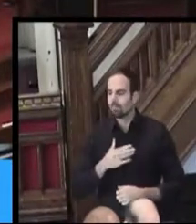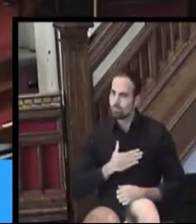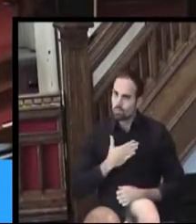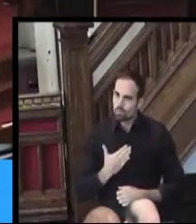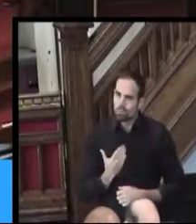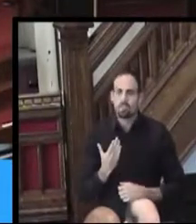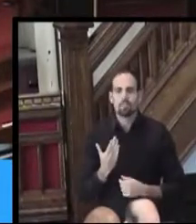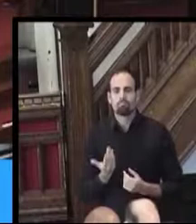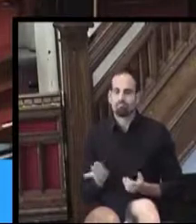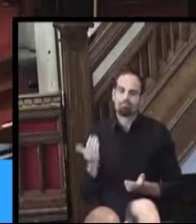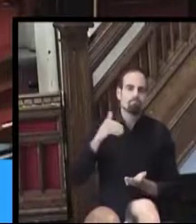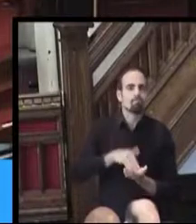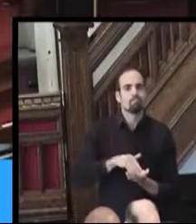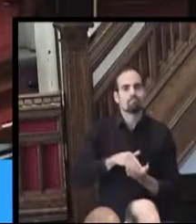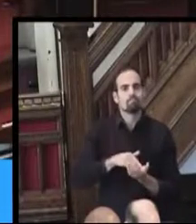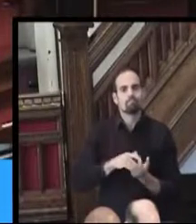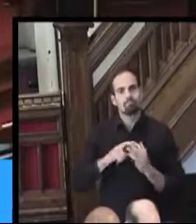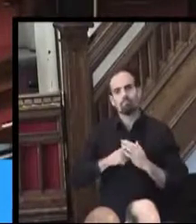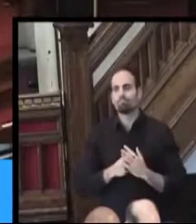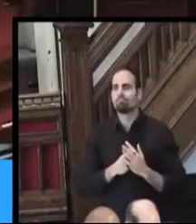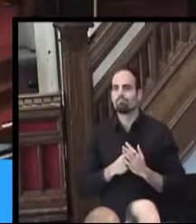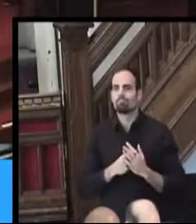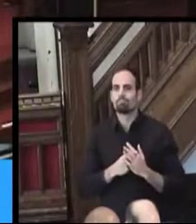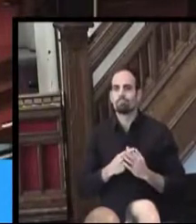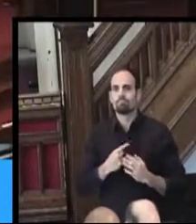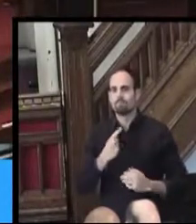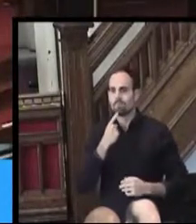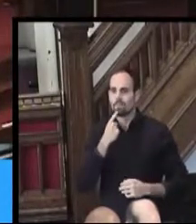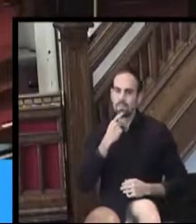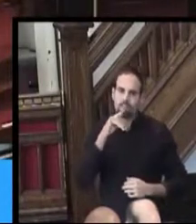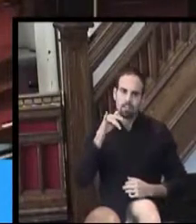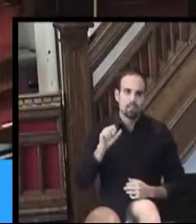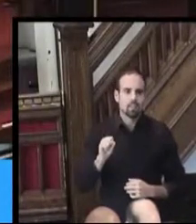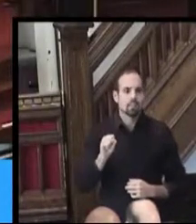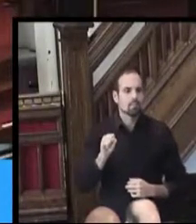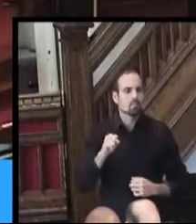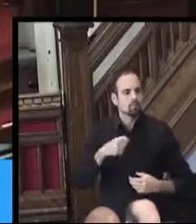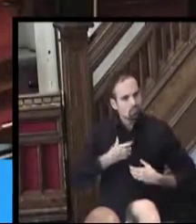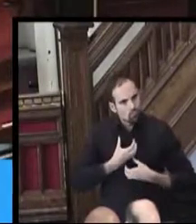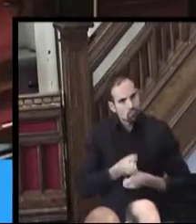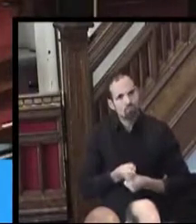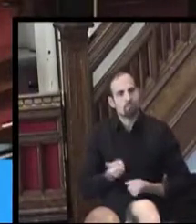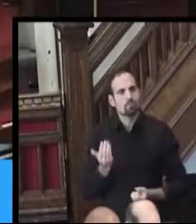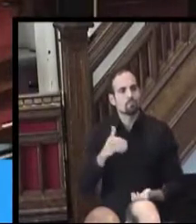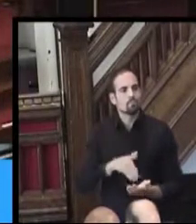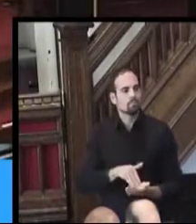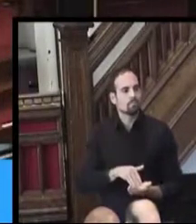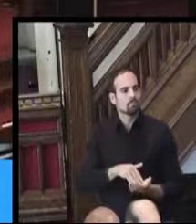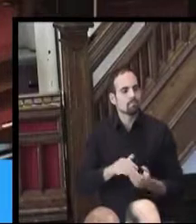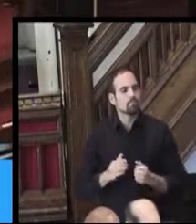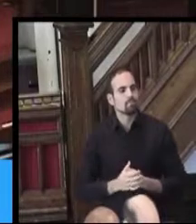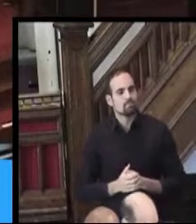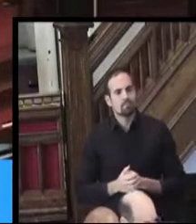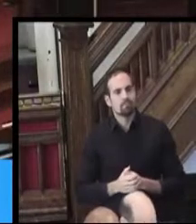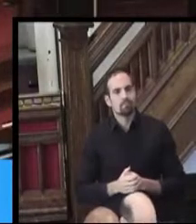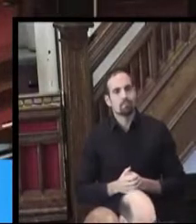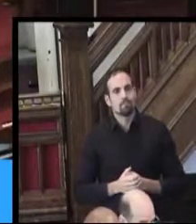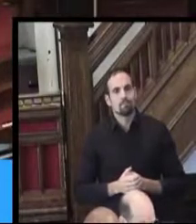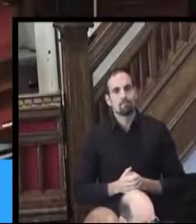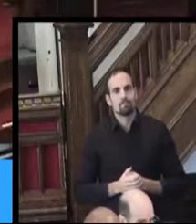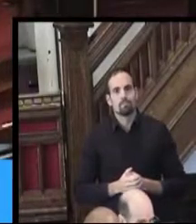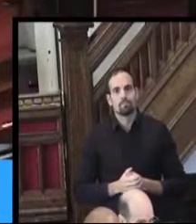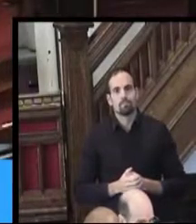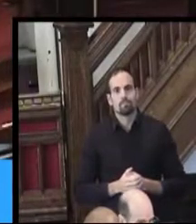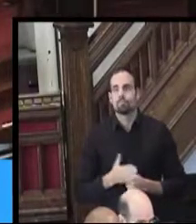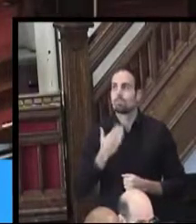again and to say yes again and to trust again. And God, we ask your blessing on